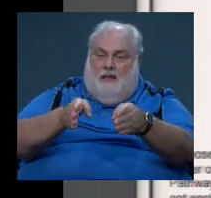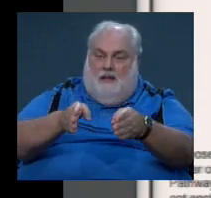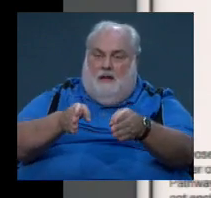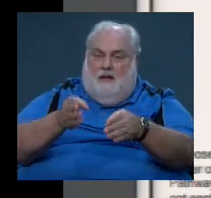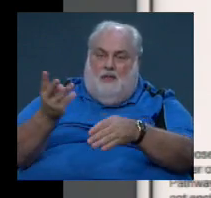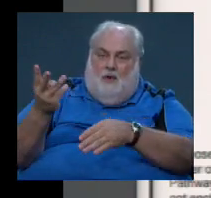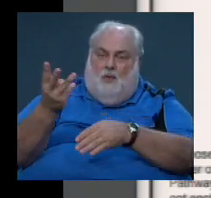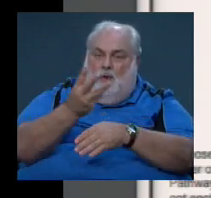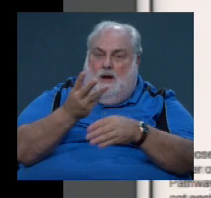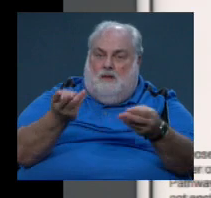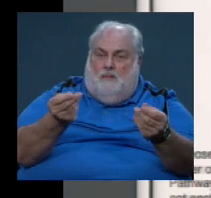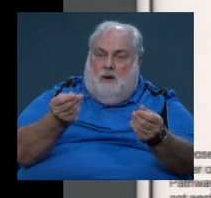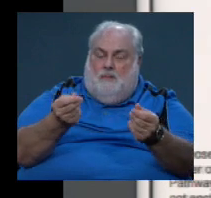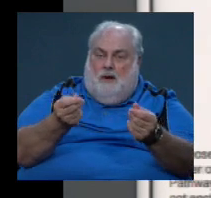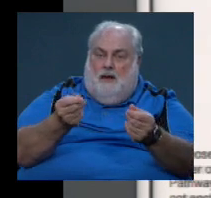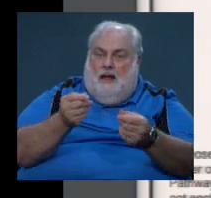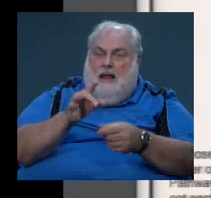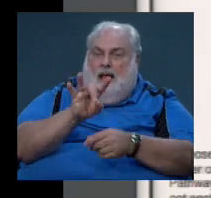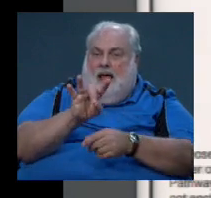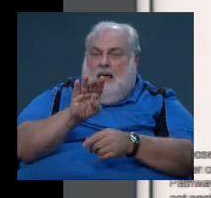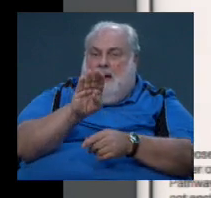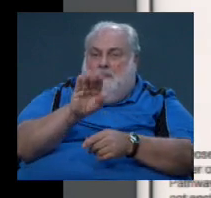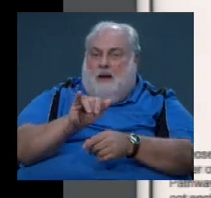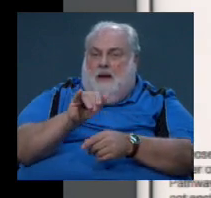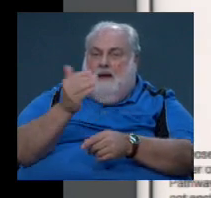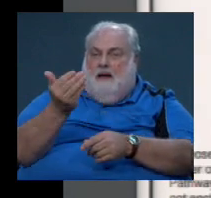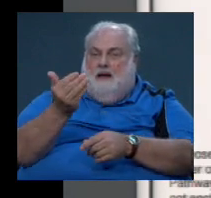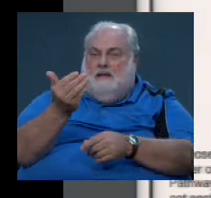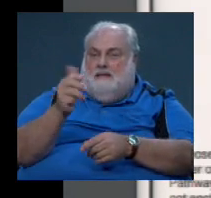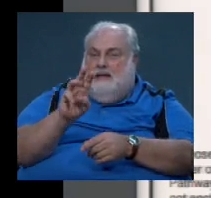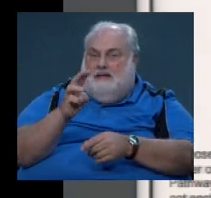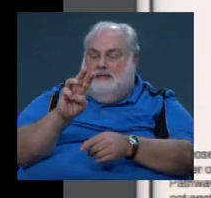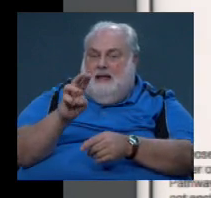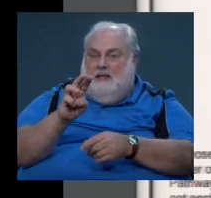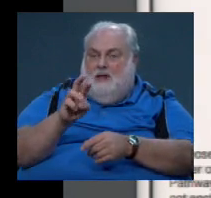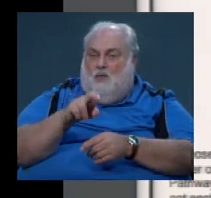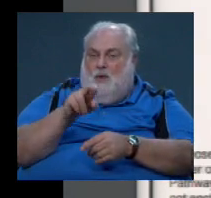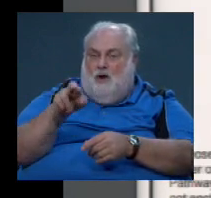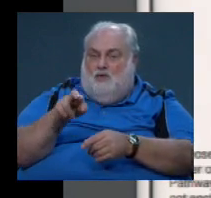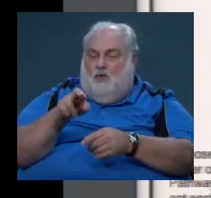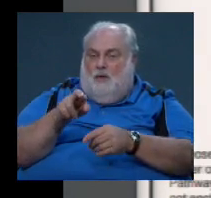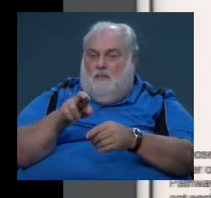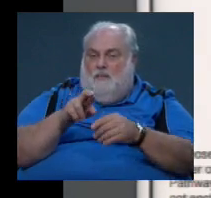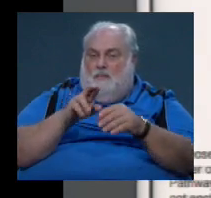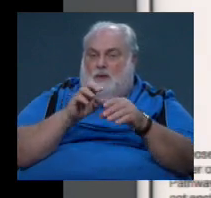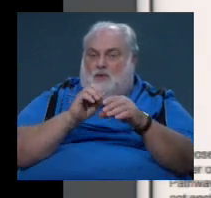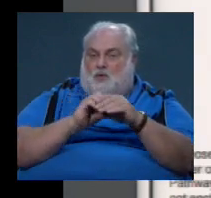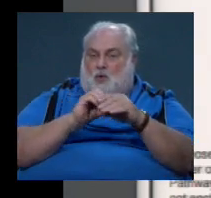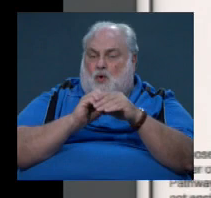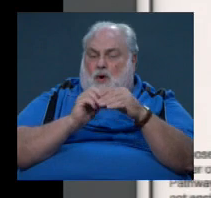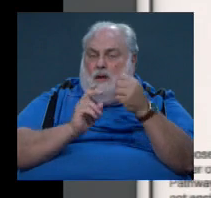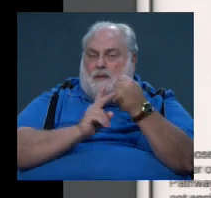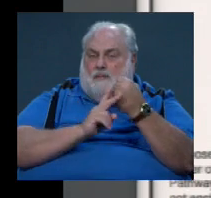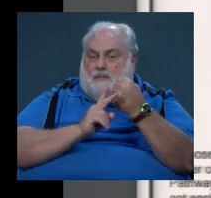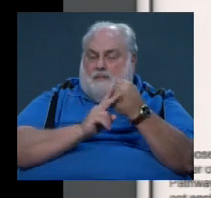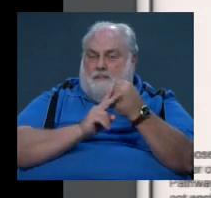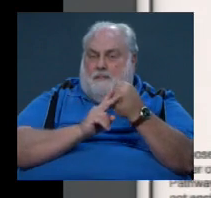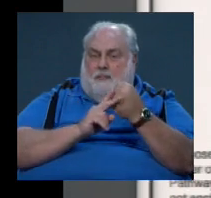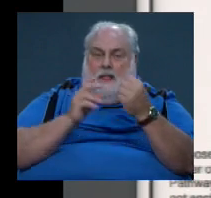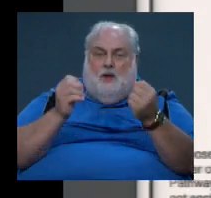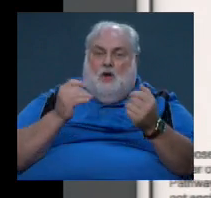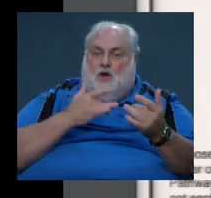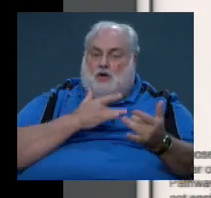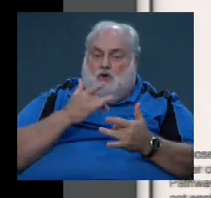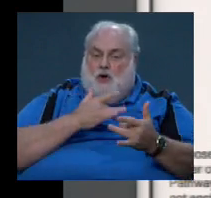along the west property line, and an 8-foot by 16-foot restroom storage building along the north property line. Staff has no concerns